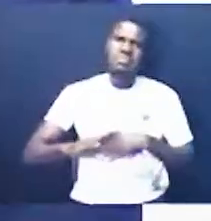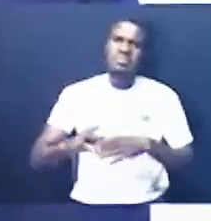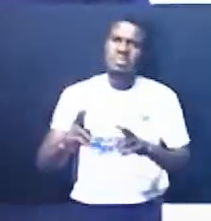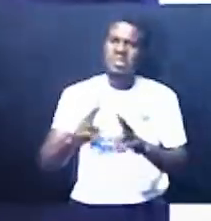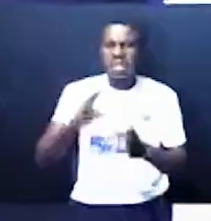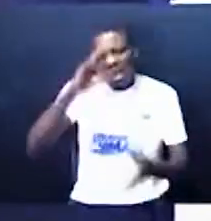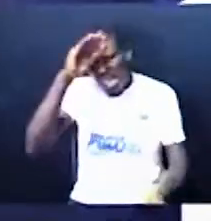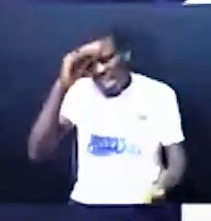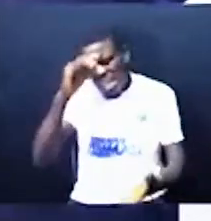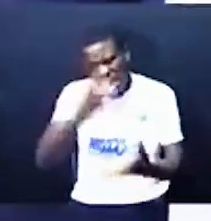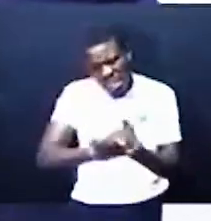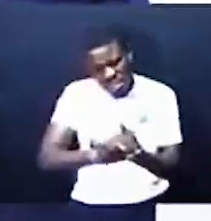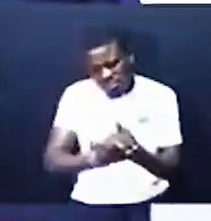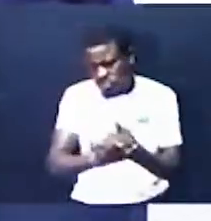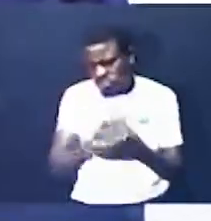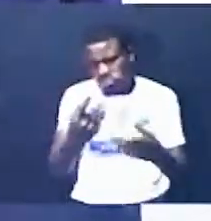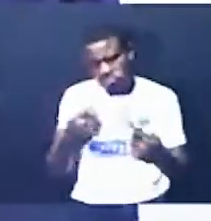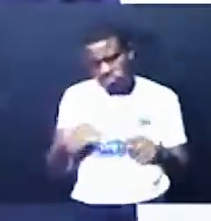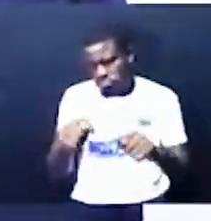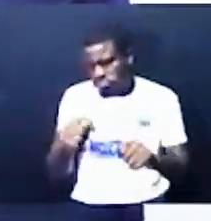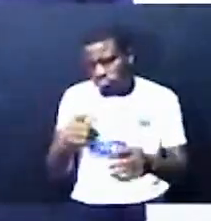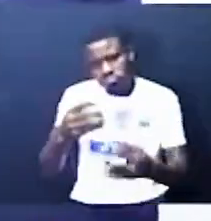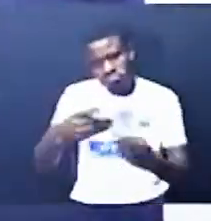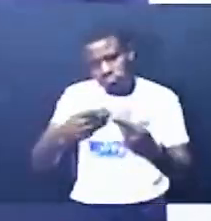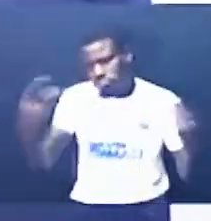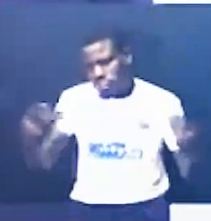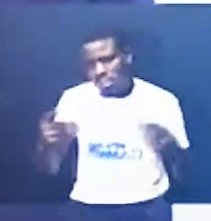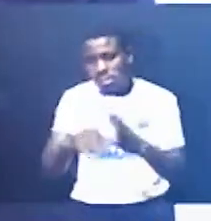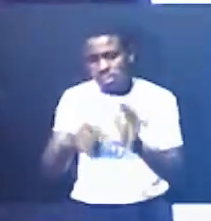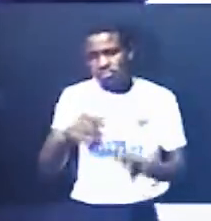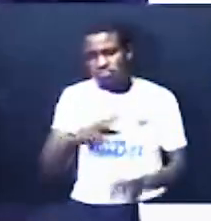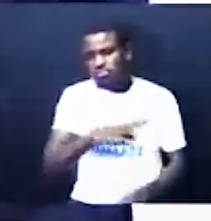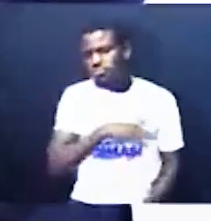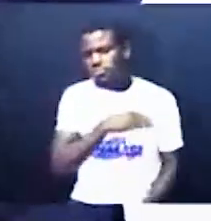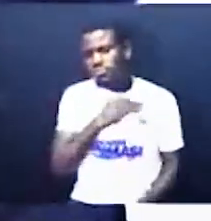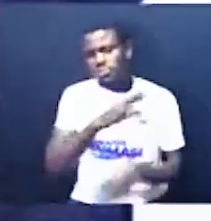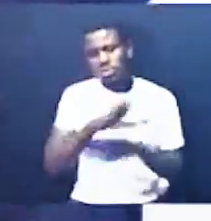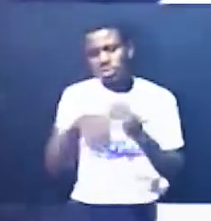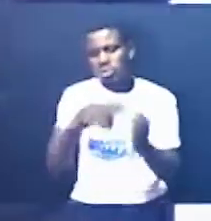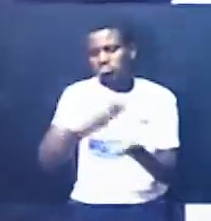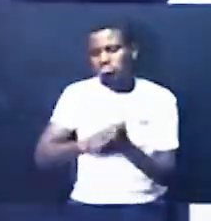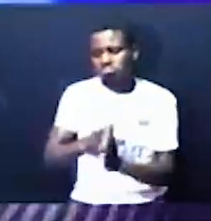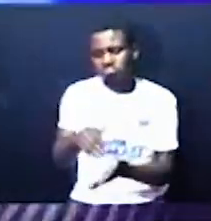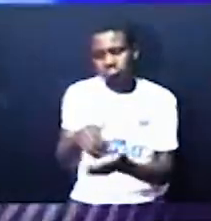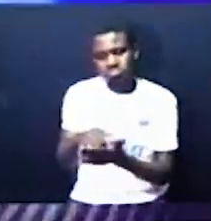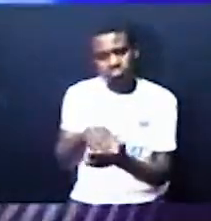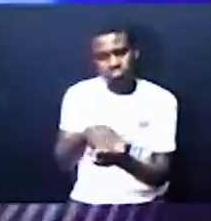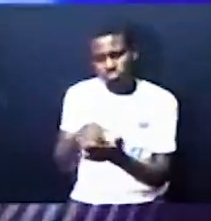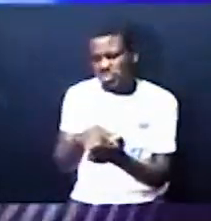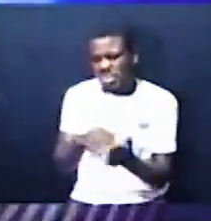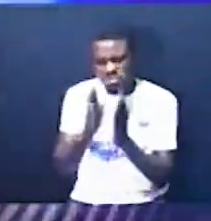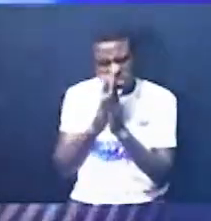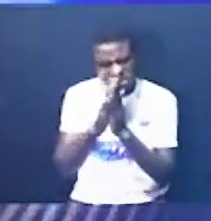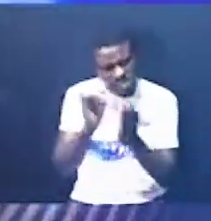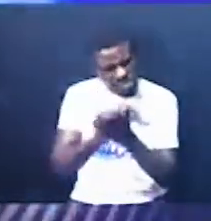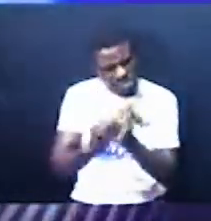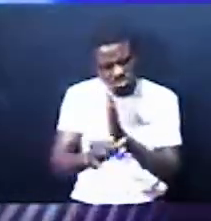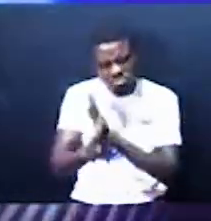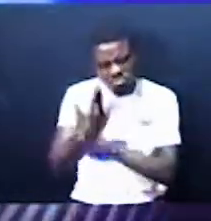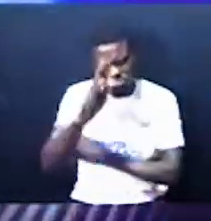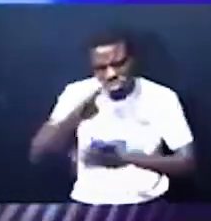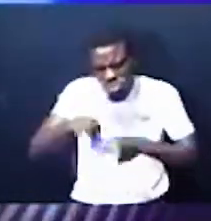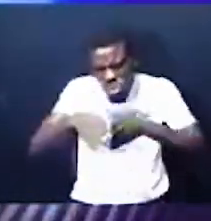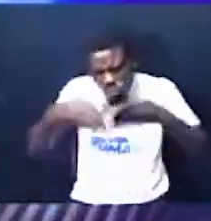barrenness, it takes your spirit out of you. May the Lord open the wombs of such women